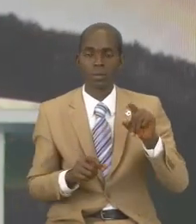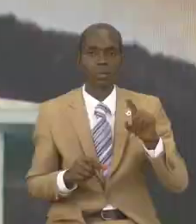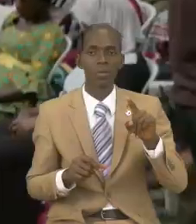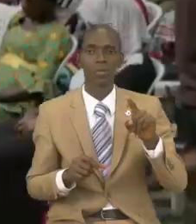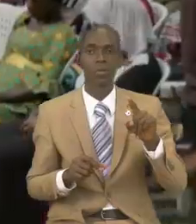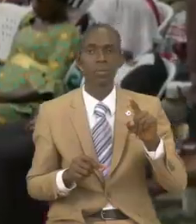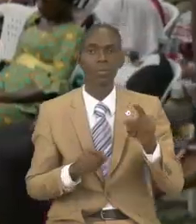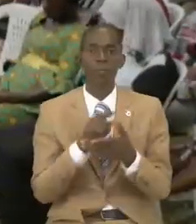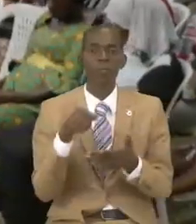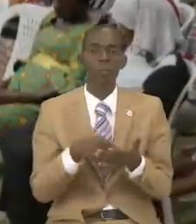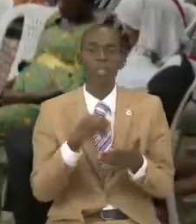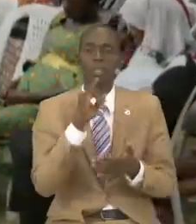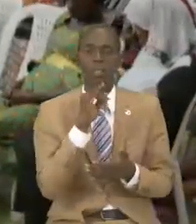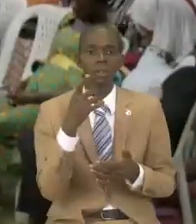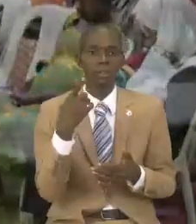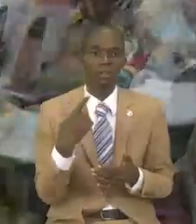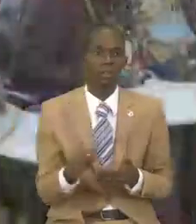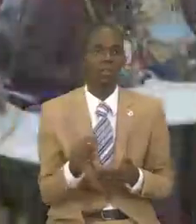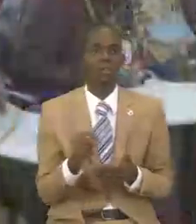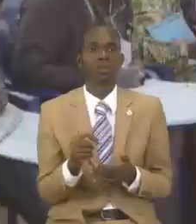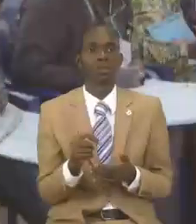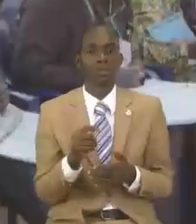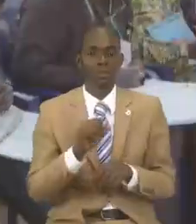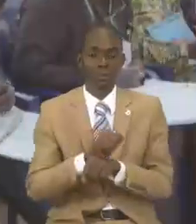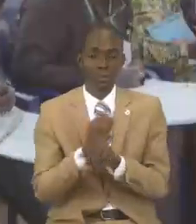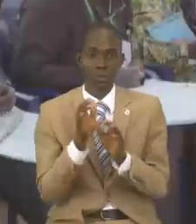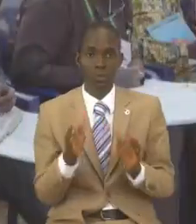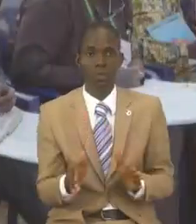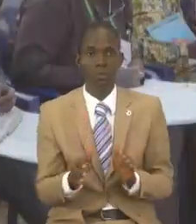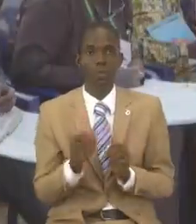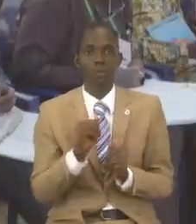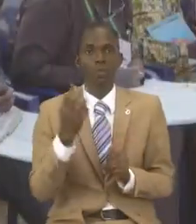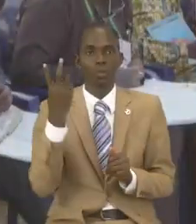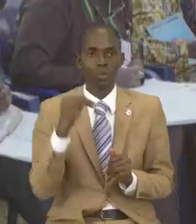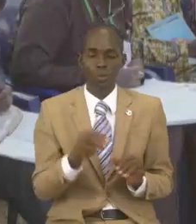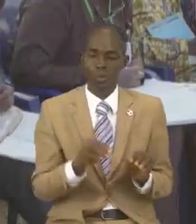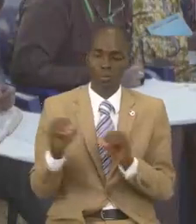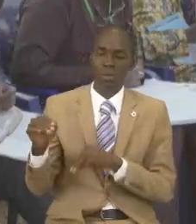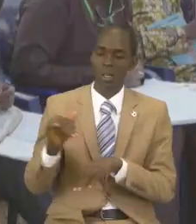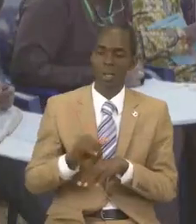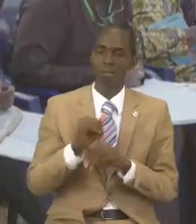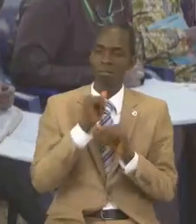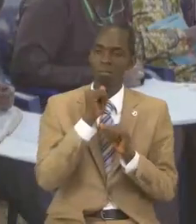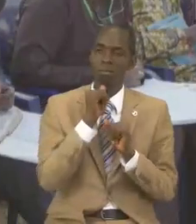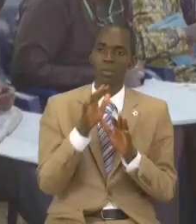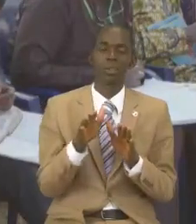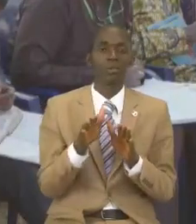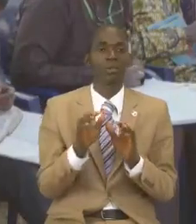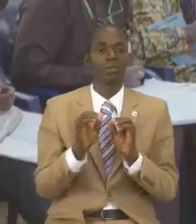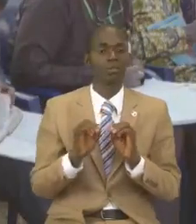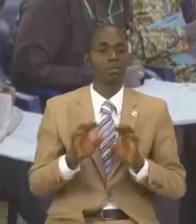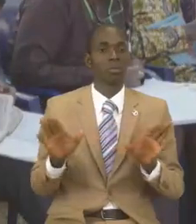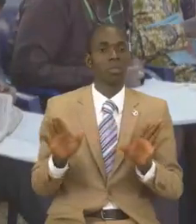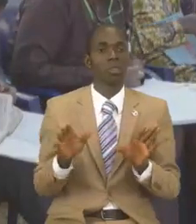this is the stone which was set at naught of you builders, which